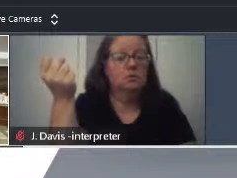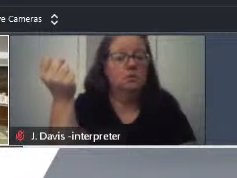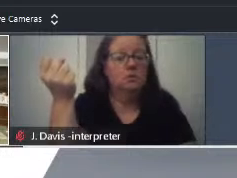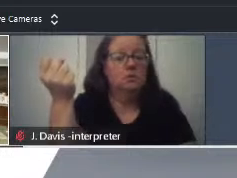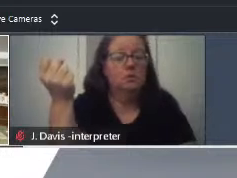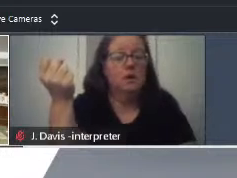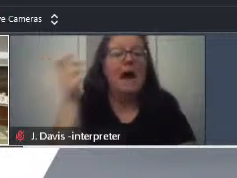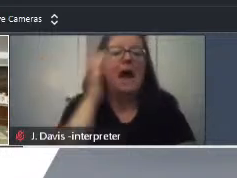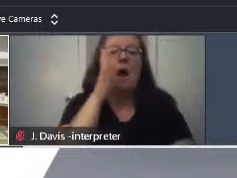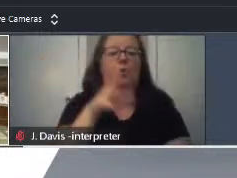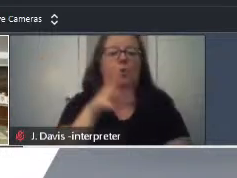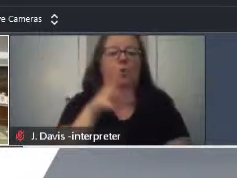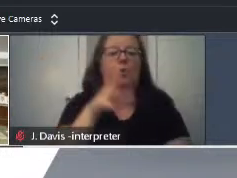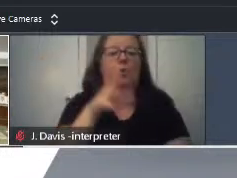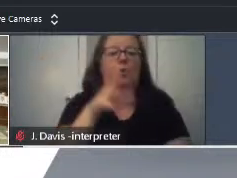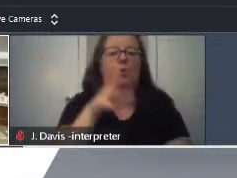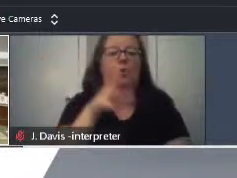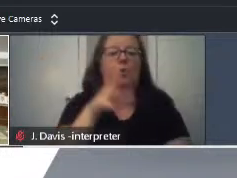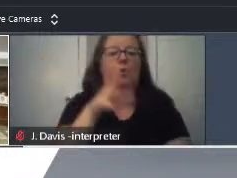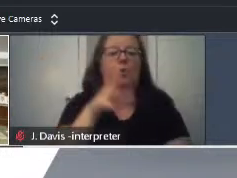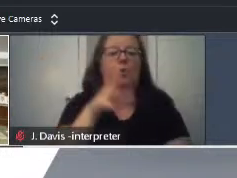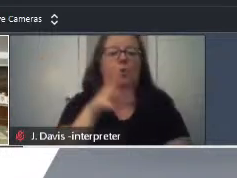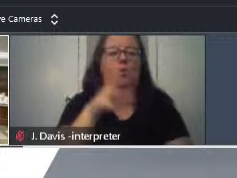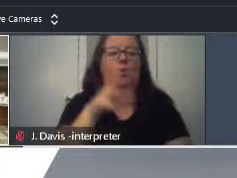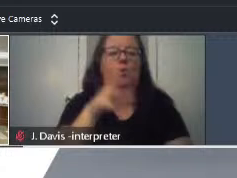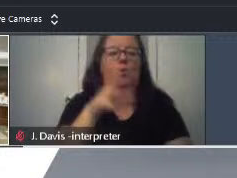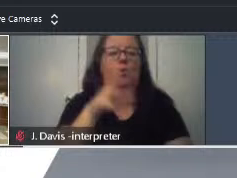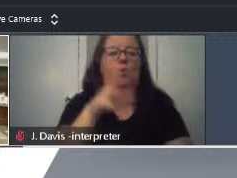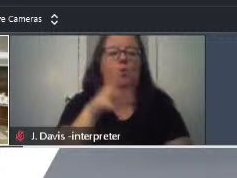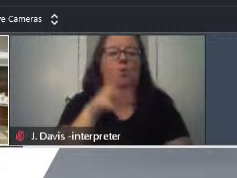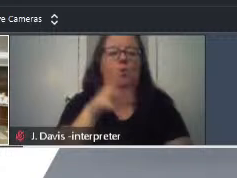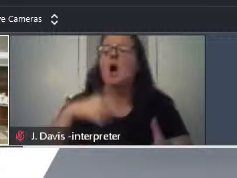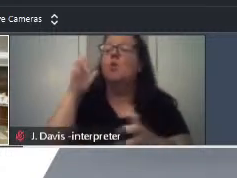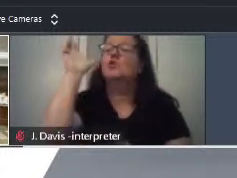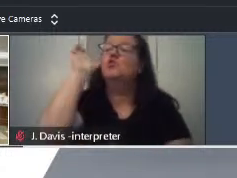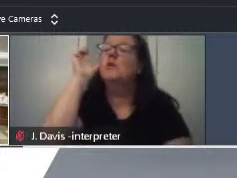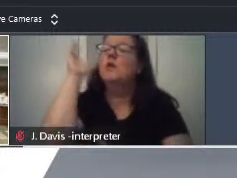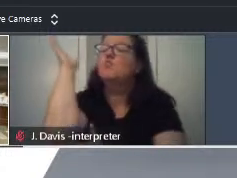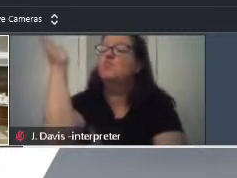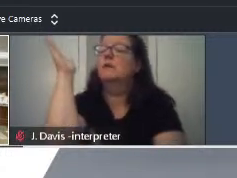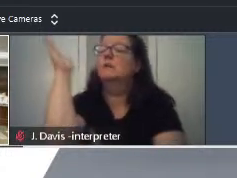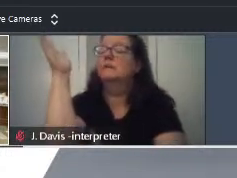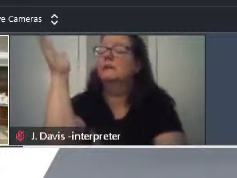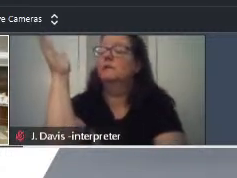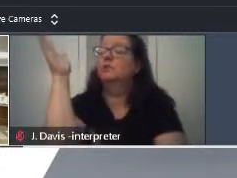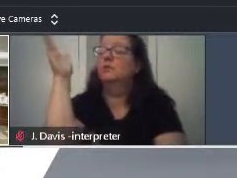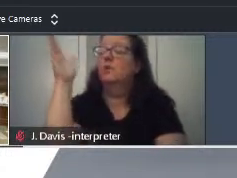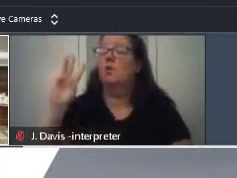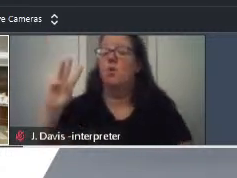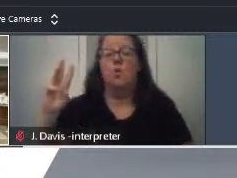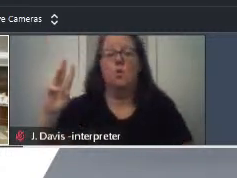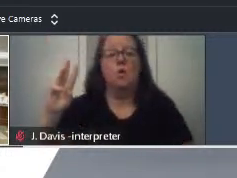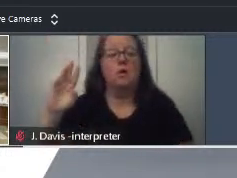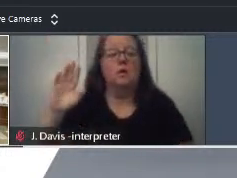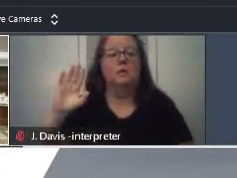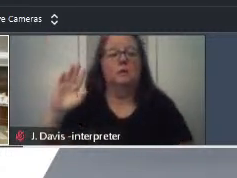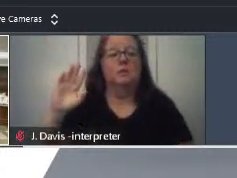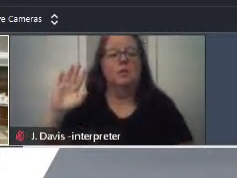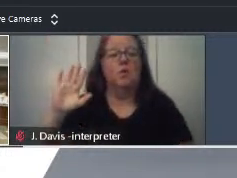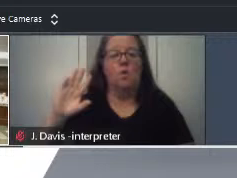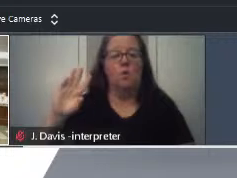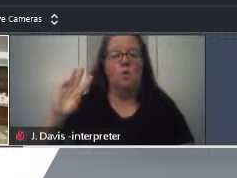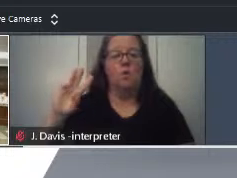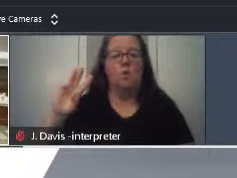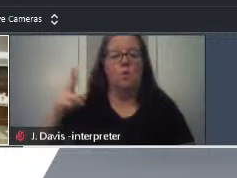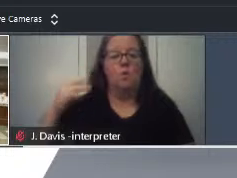I'll withdraw my. I would like to hear the presentation that apparently Administrator Whitehead, I'm not even sure that's your